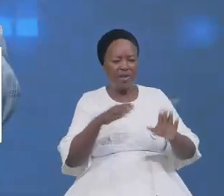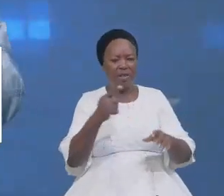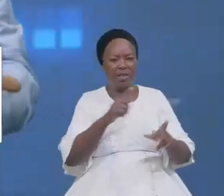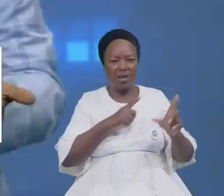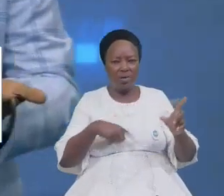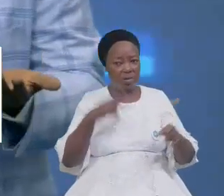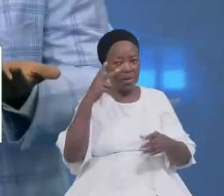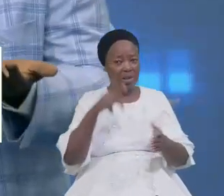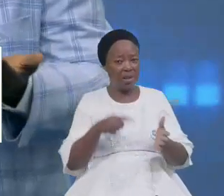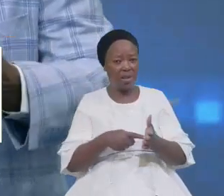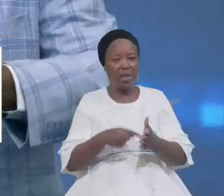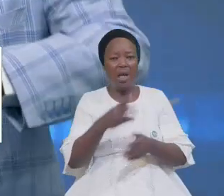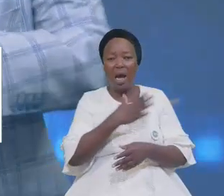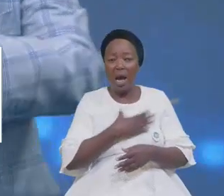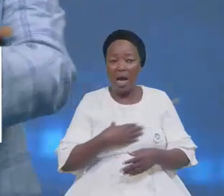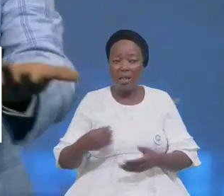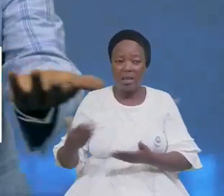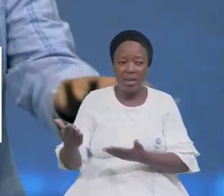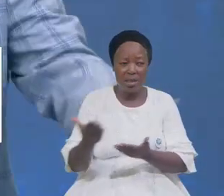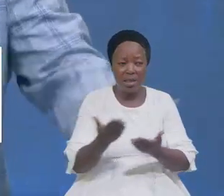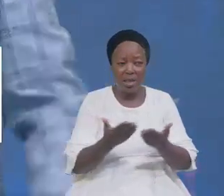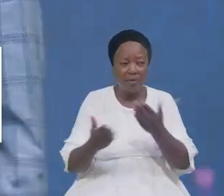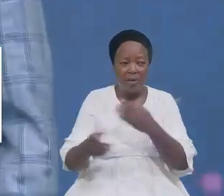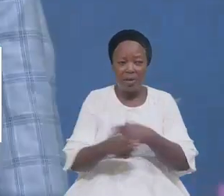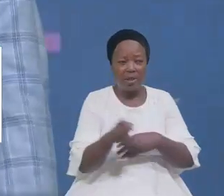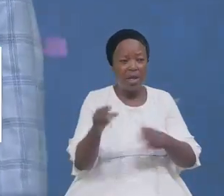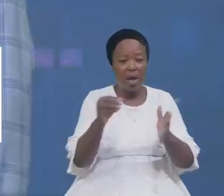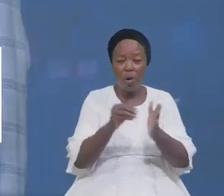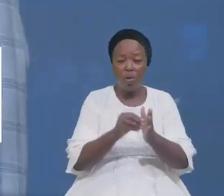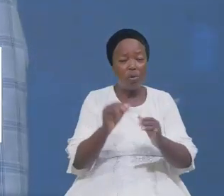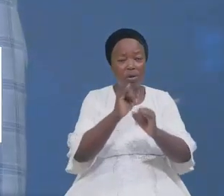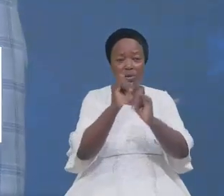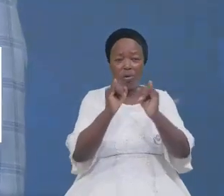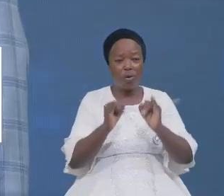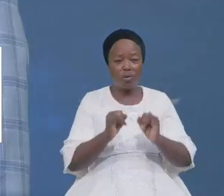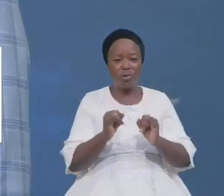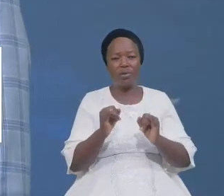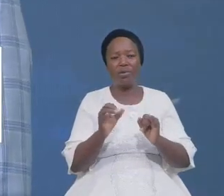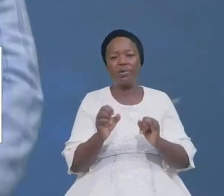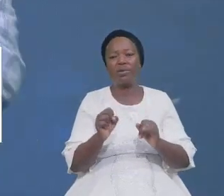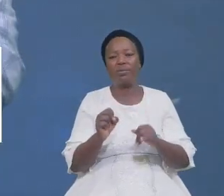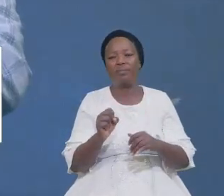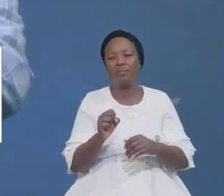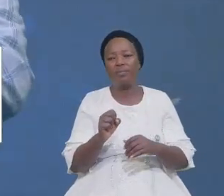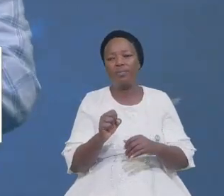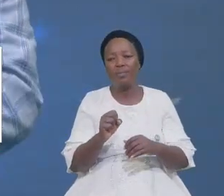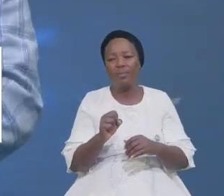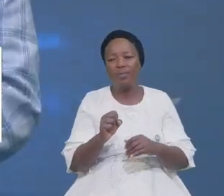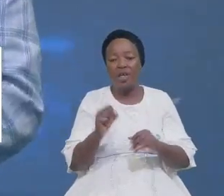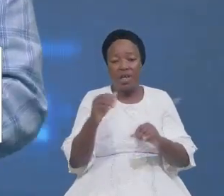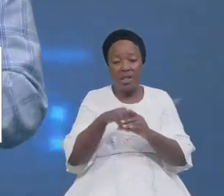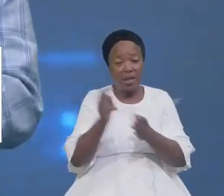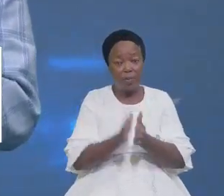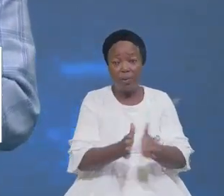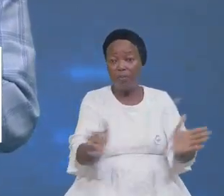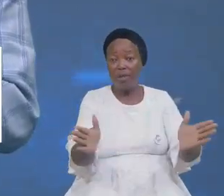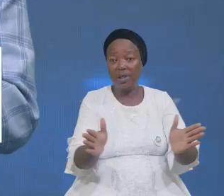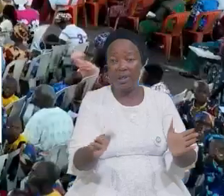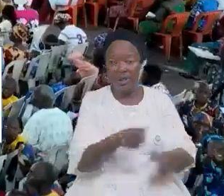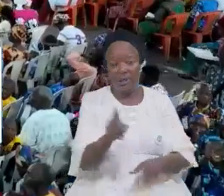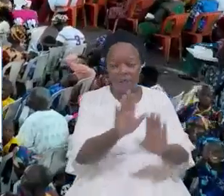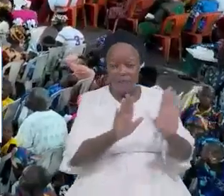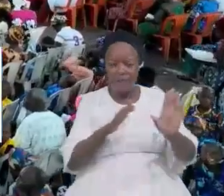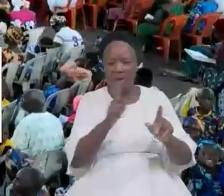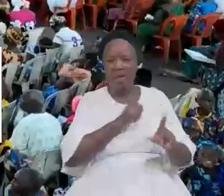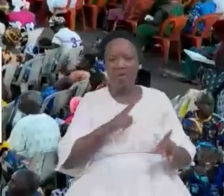And served their own gods. In the public, they fear the Lord.